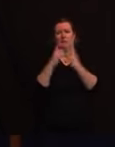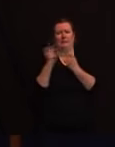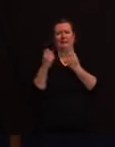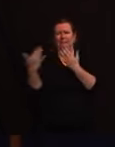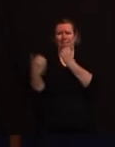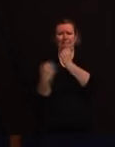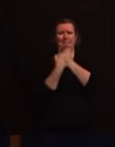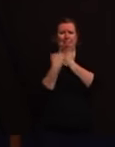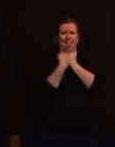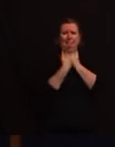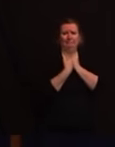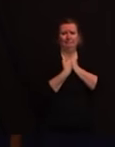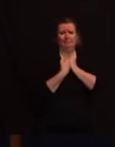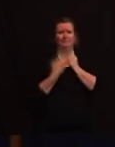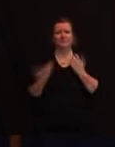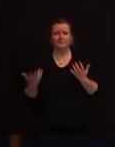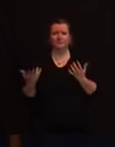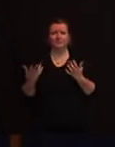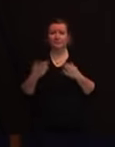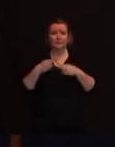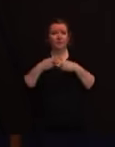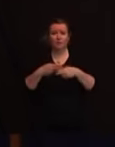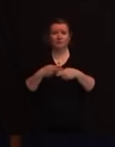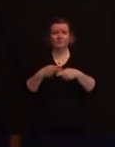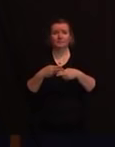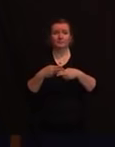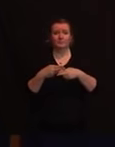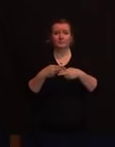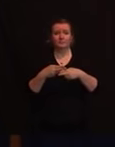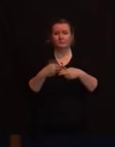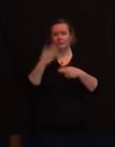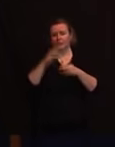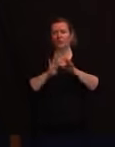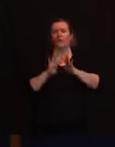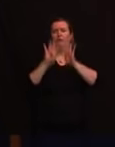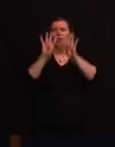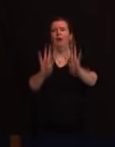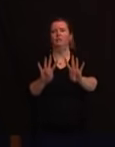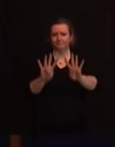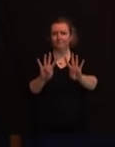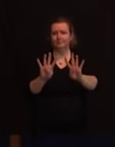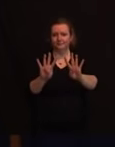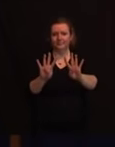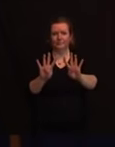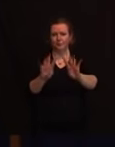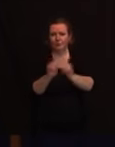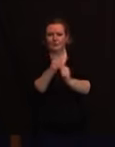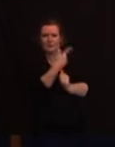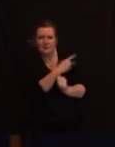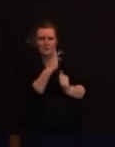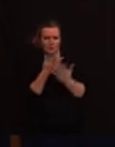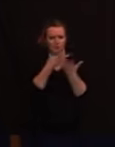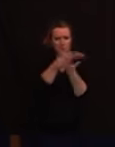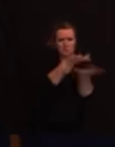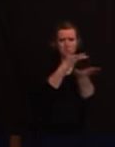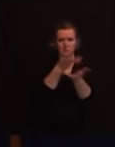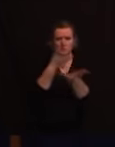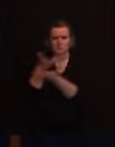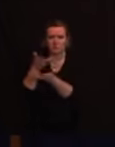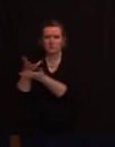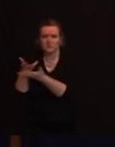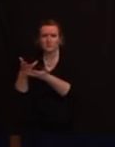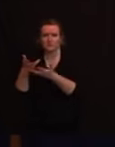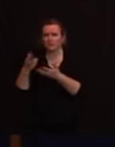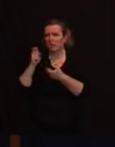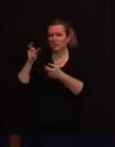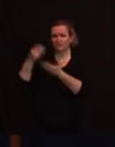our frontline public health workforce, the Department of Health is allocating $5 million in federal funding that the state